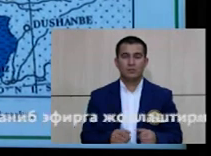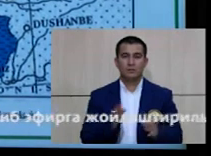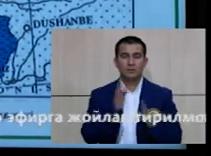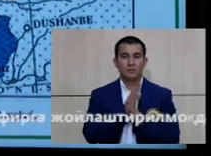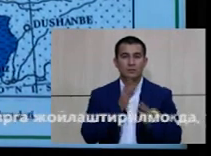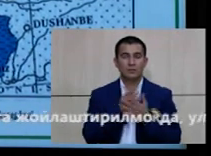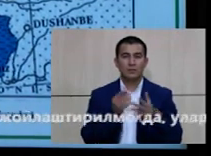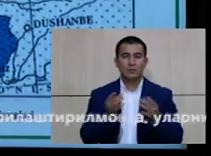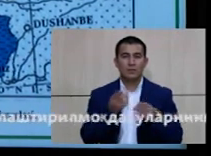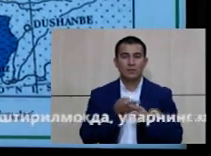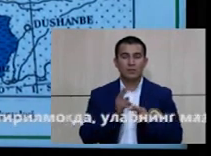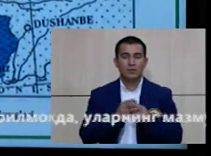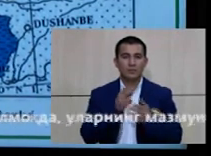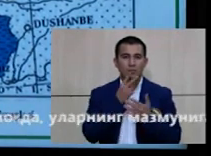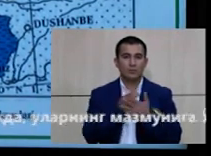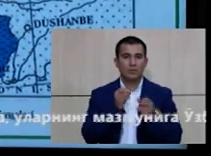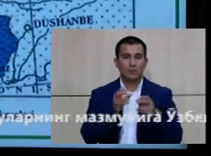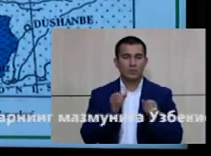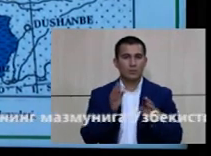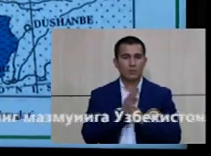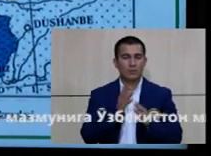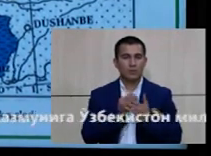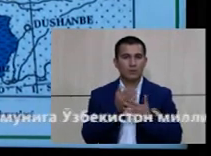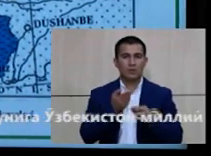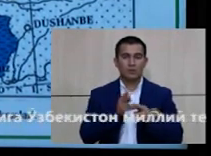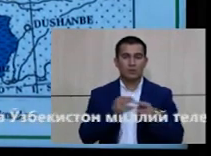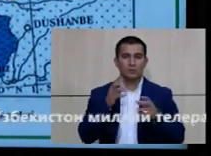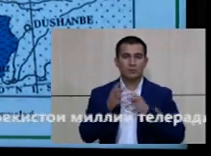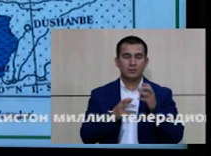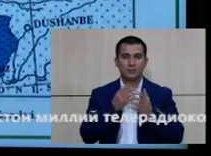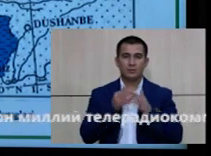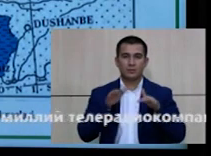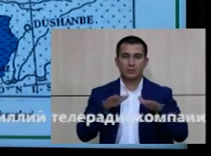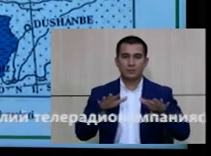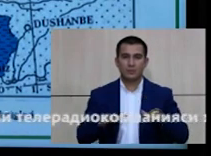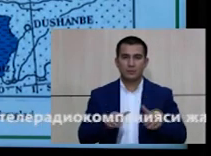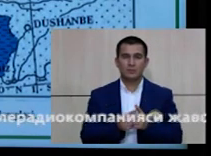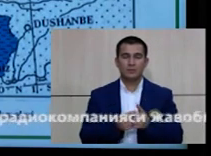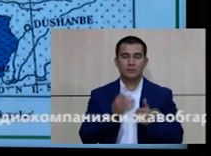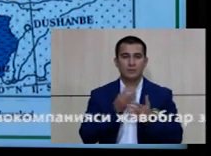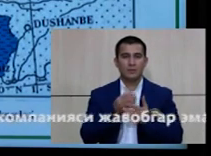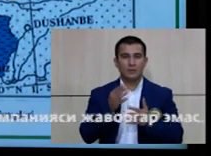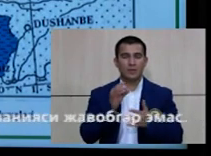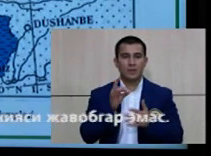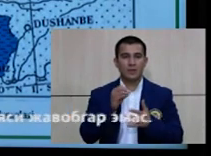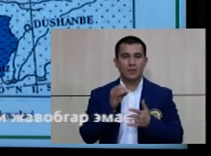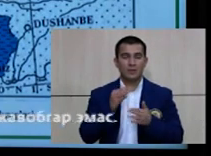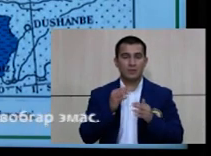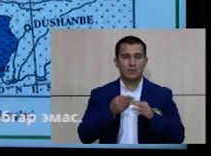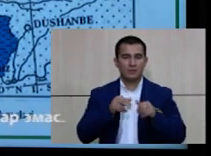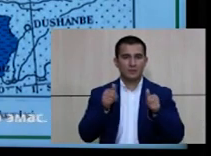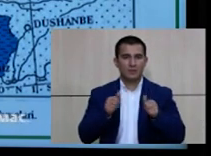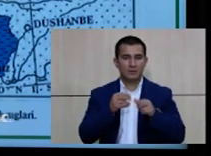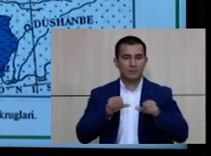Iqlimning hosil bo'lishida joyning geografik o'rni, reliefi juda muhim